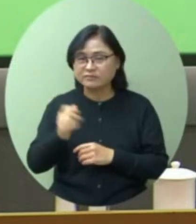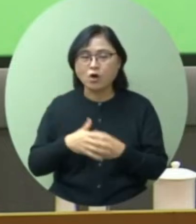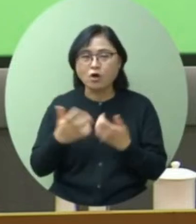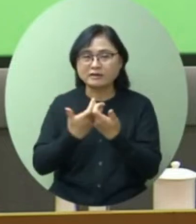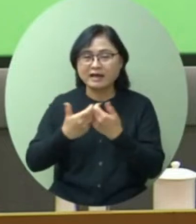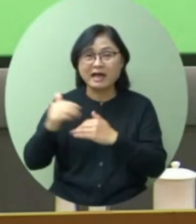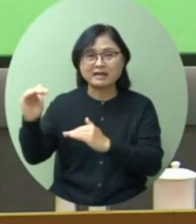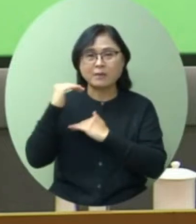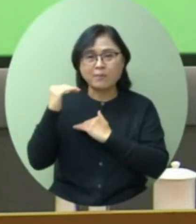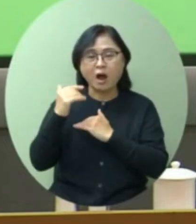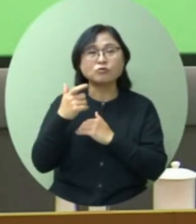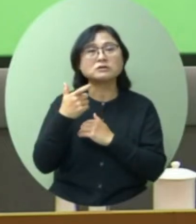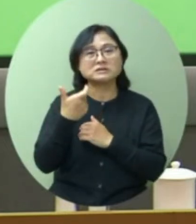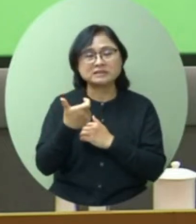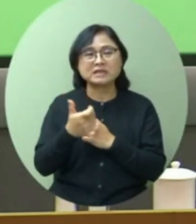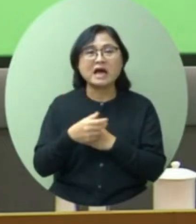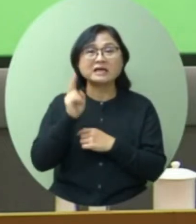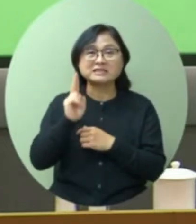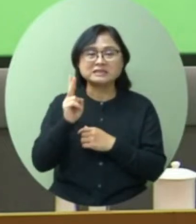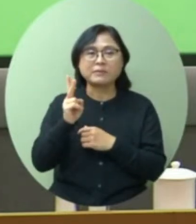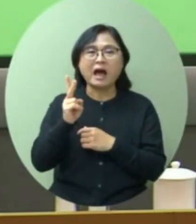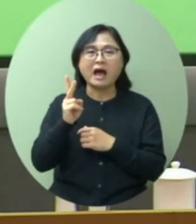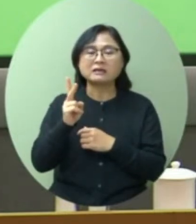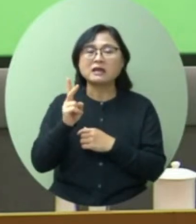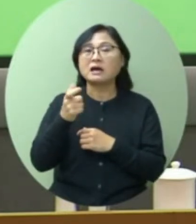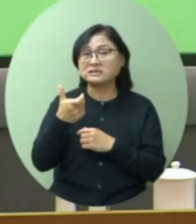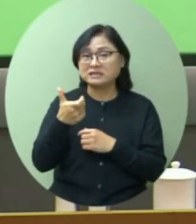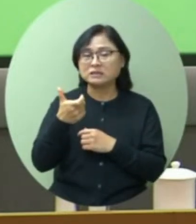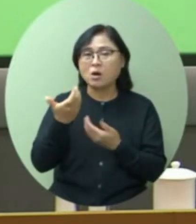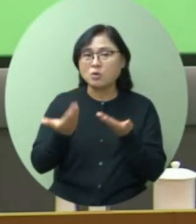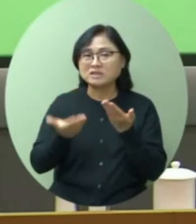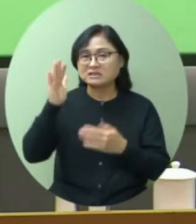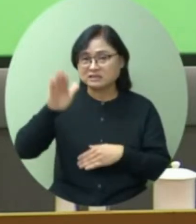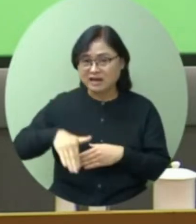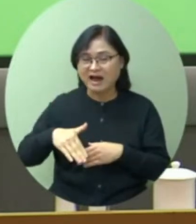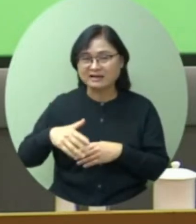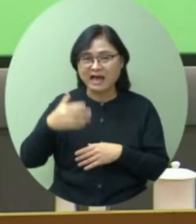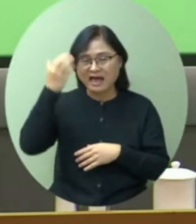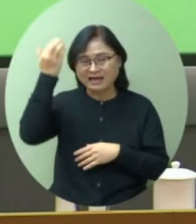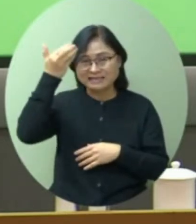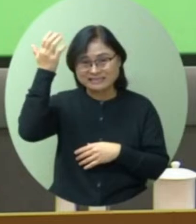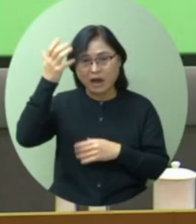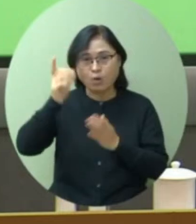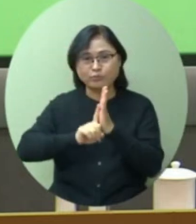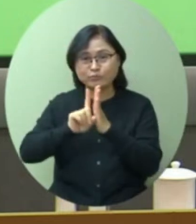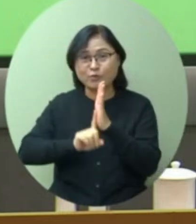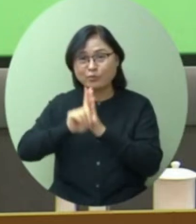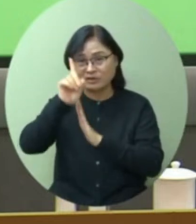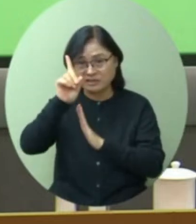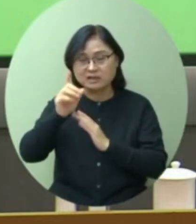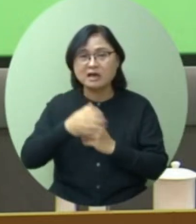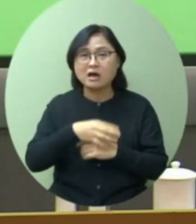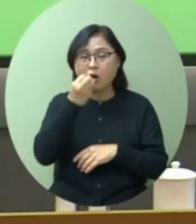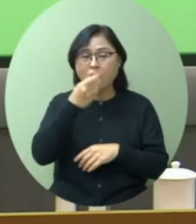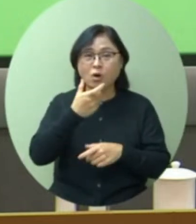liquor available in the Hong Kong market. 200 is the imported price, is the import